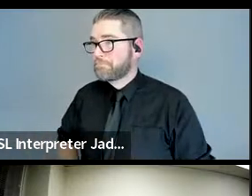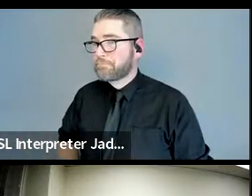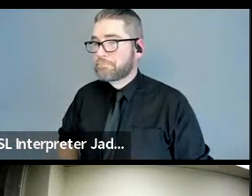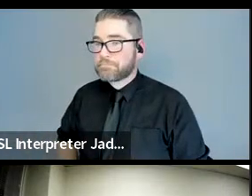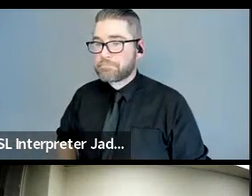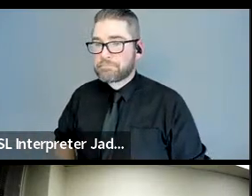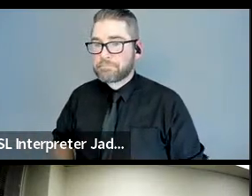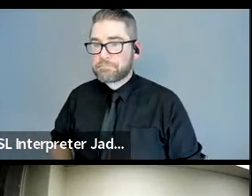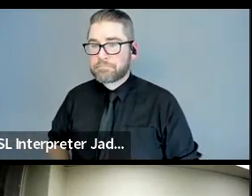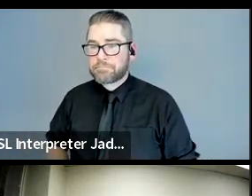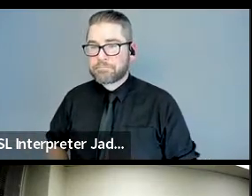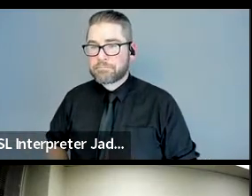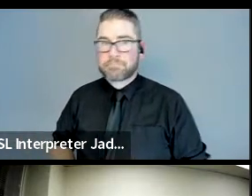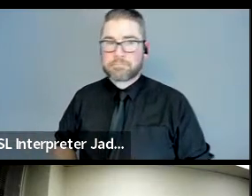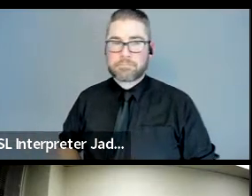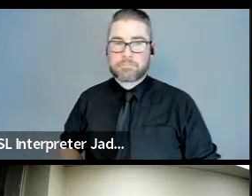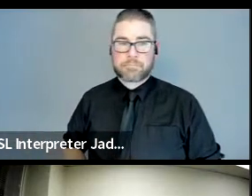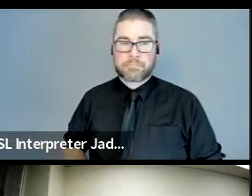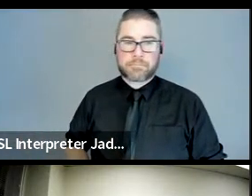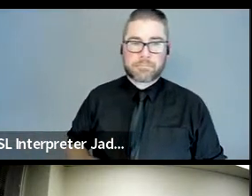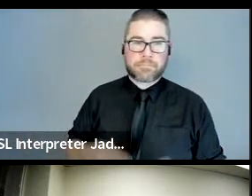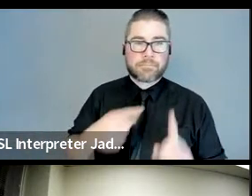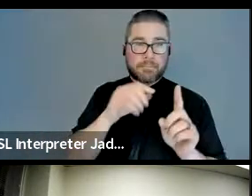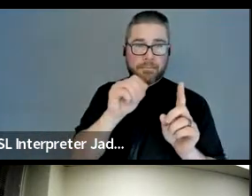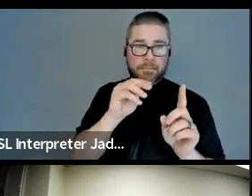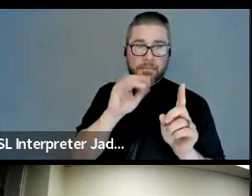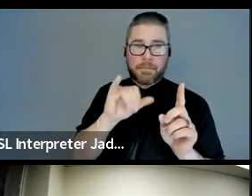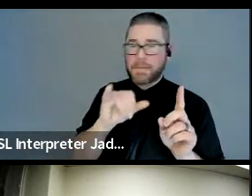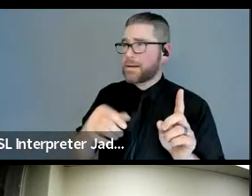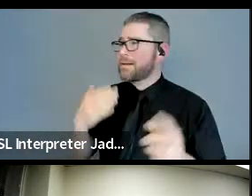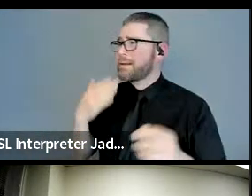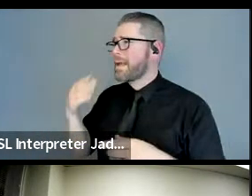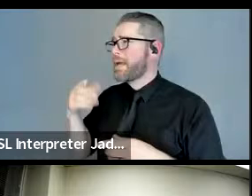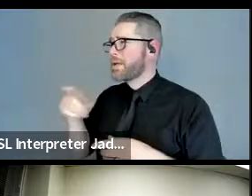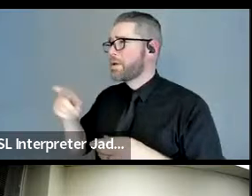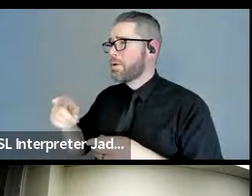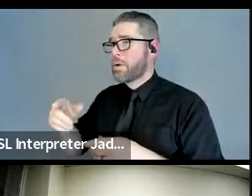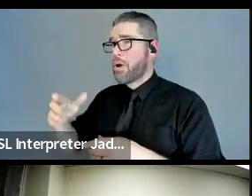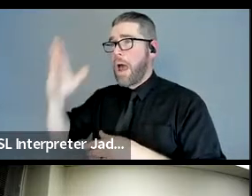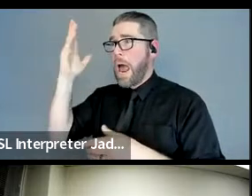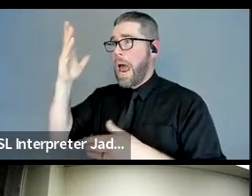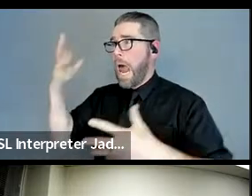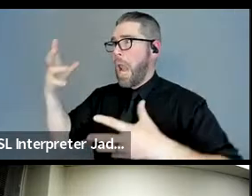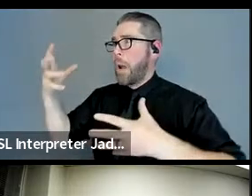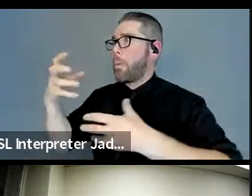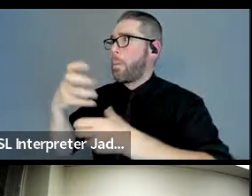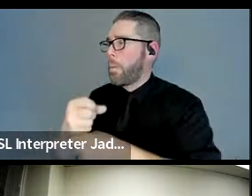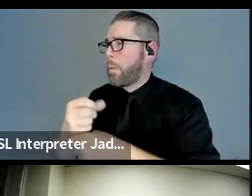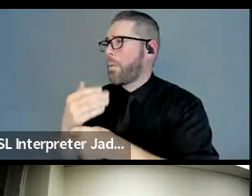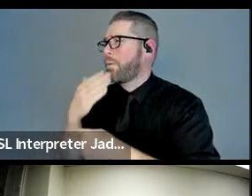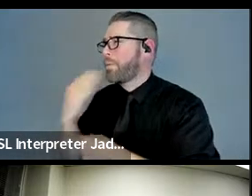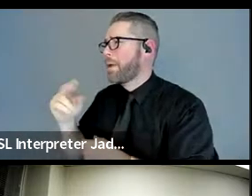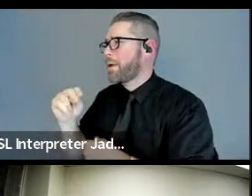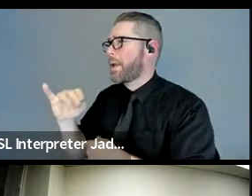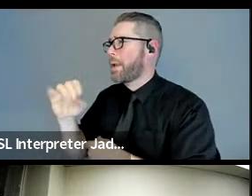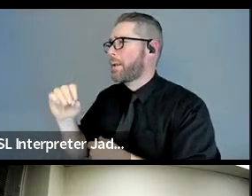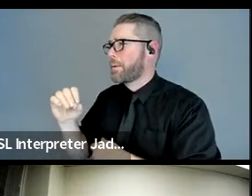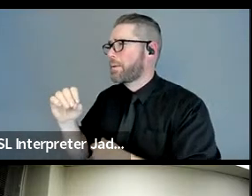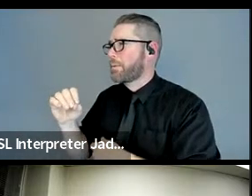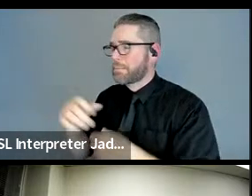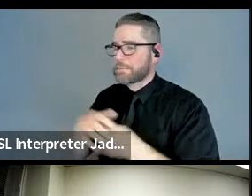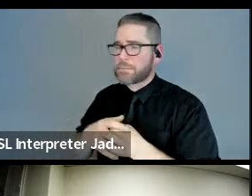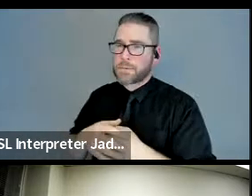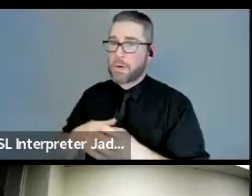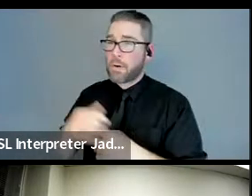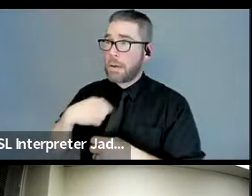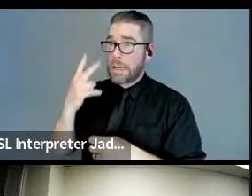Thank you, Nico. I appreciate the condensed update that you provided today. I am seeing some questions in the chat there,